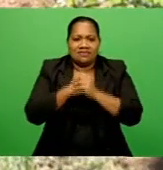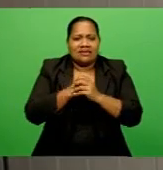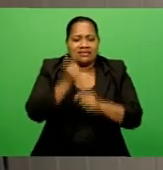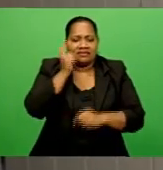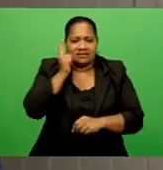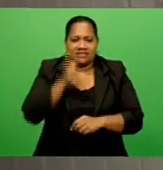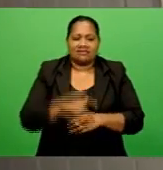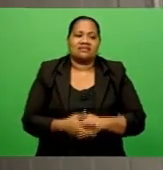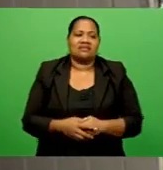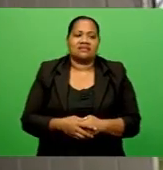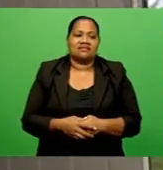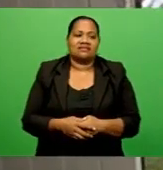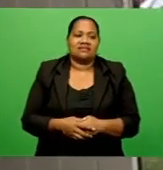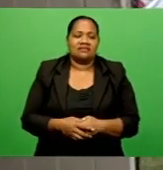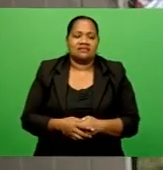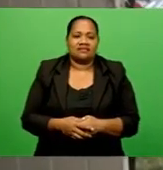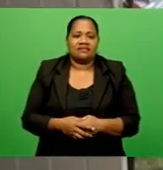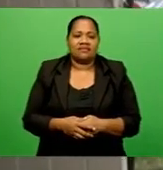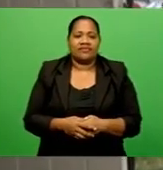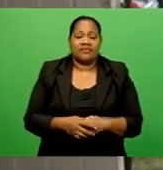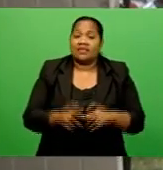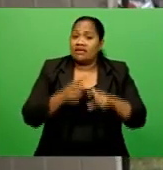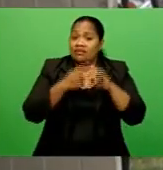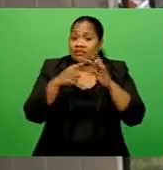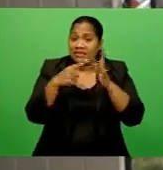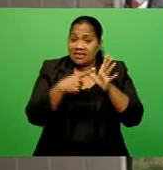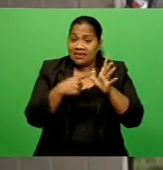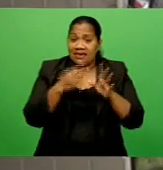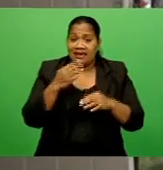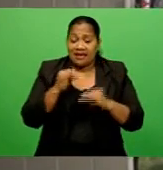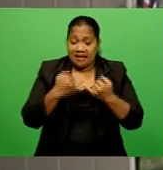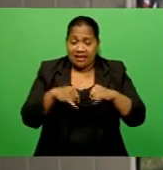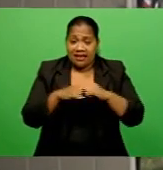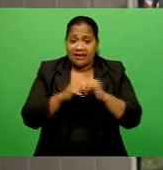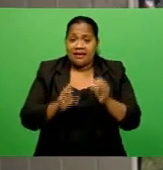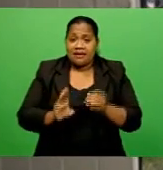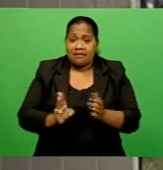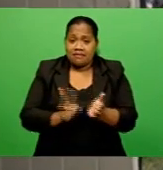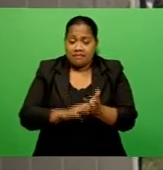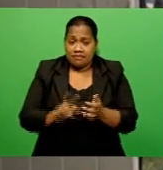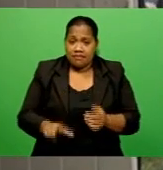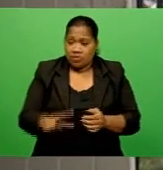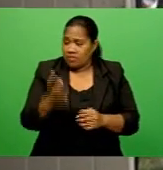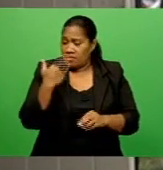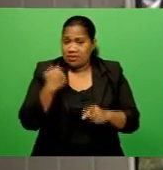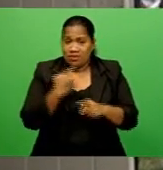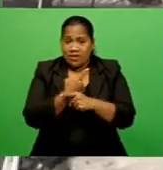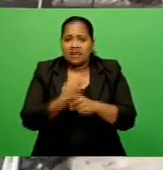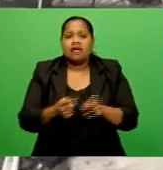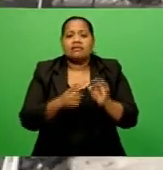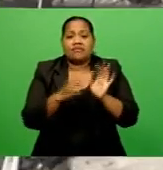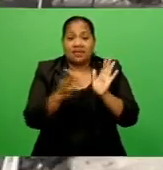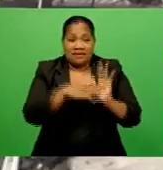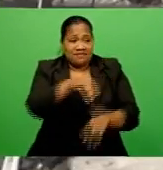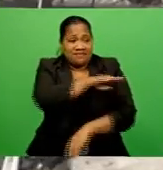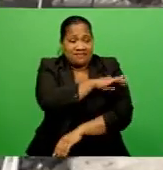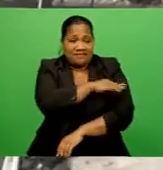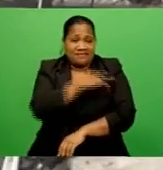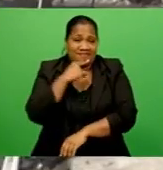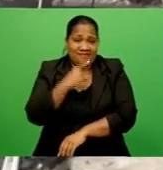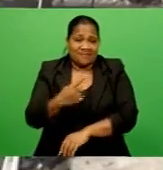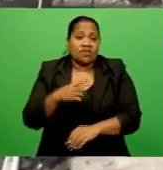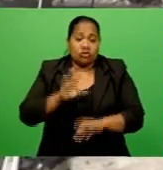teachers. Speaking at Kia Island, Madhwata last week, Prime Minister Vorenge Bainimarama says children from